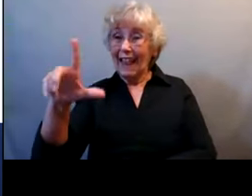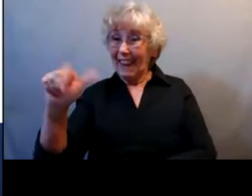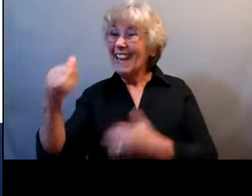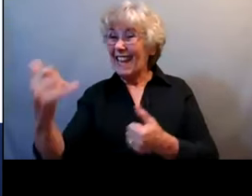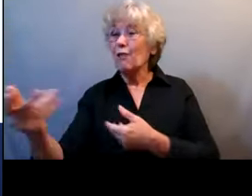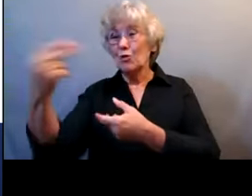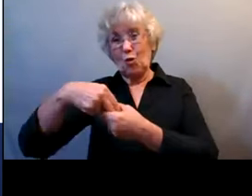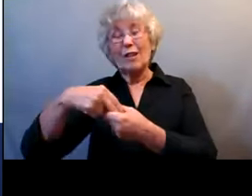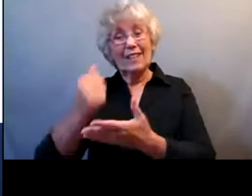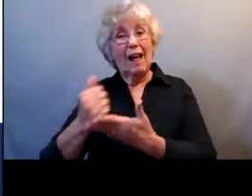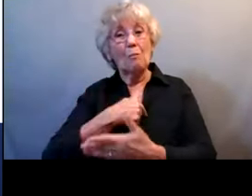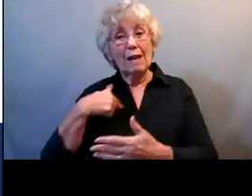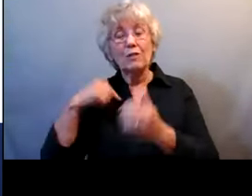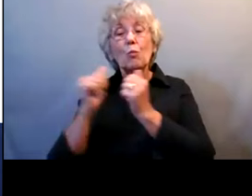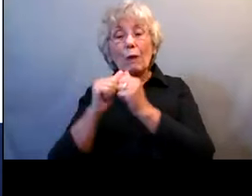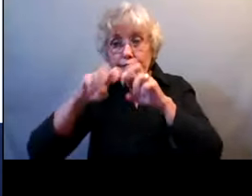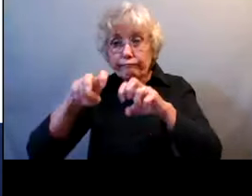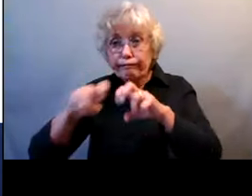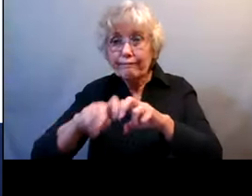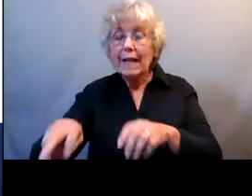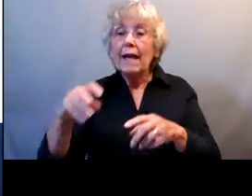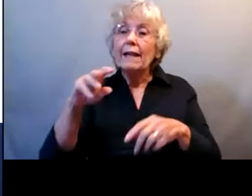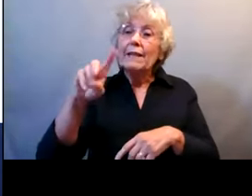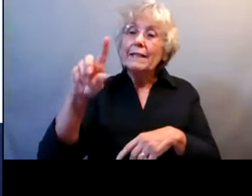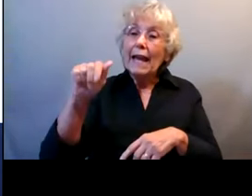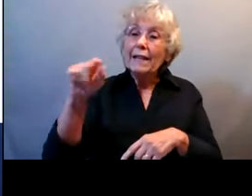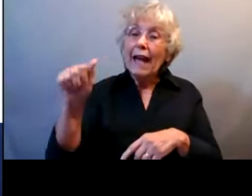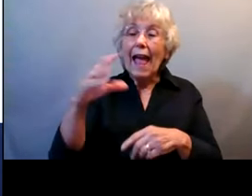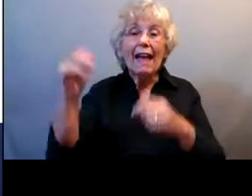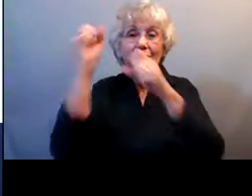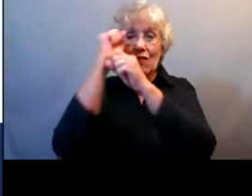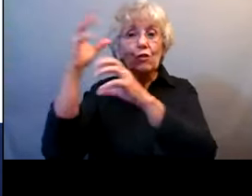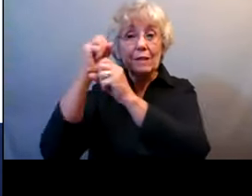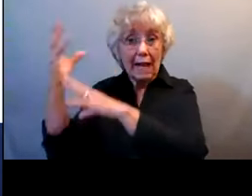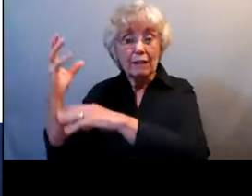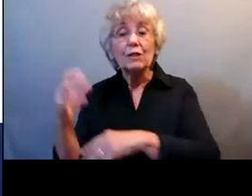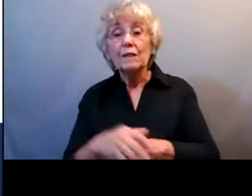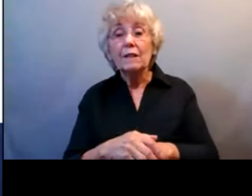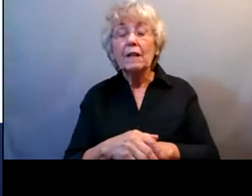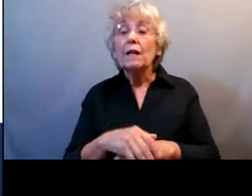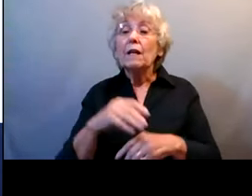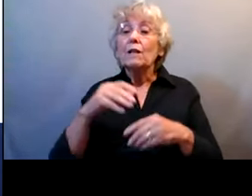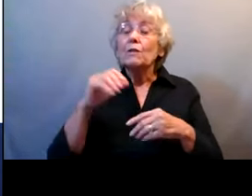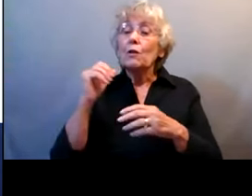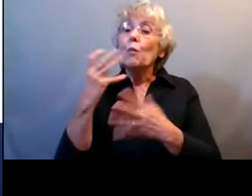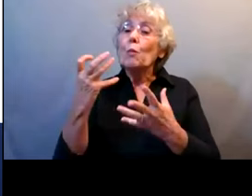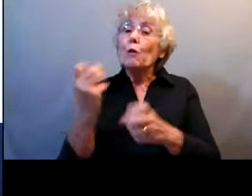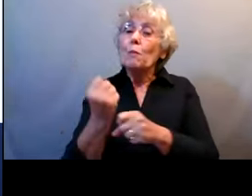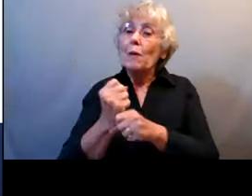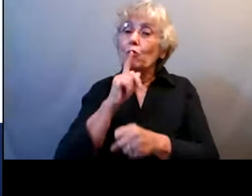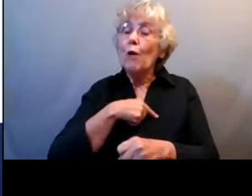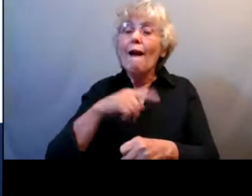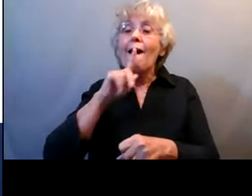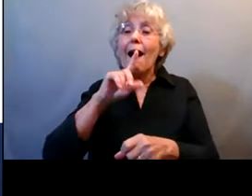our data analysis and visualizations to really ensure that we are actually meeting